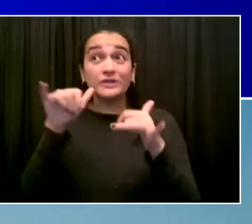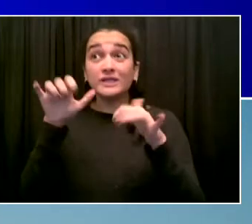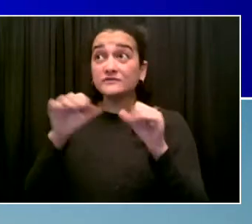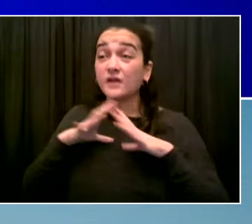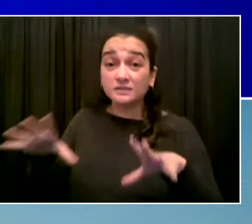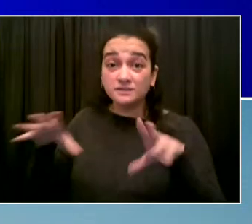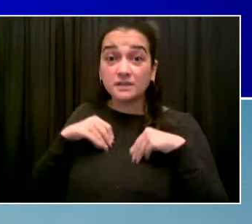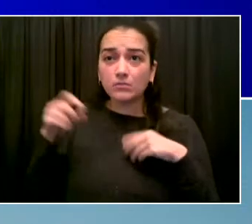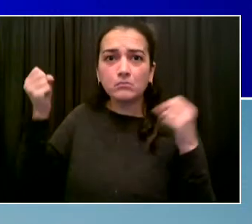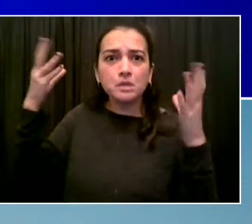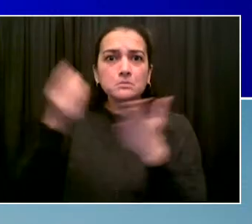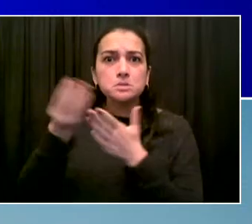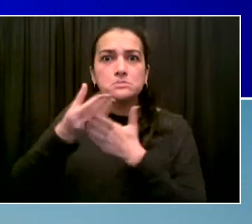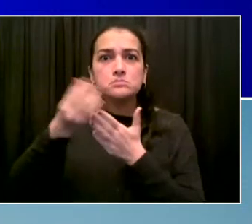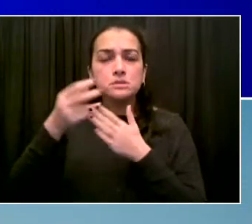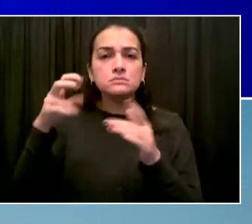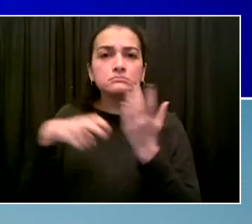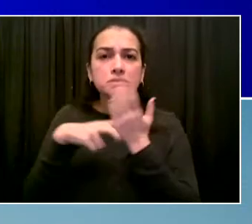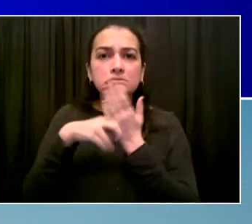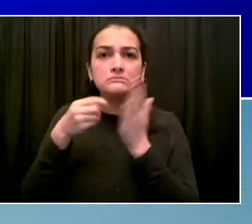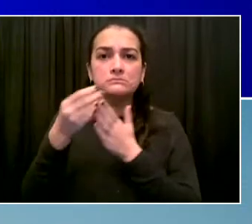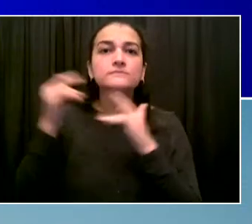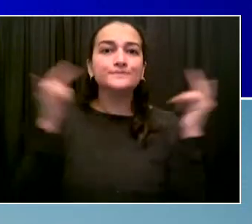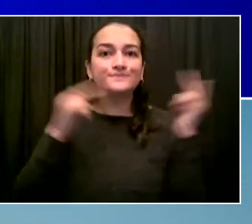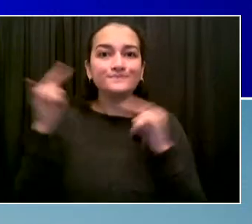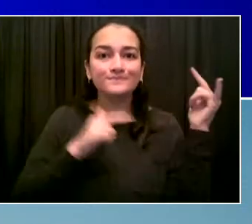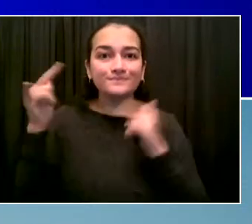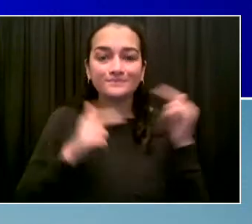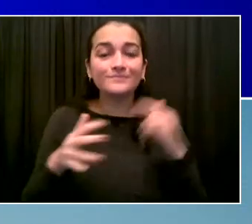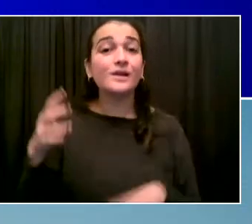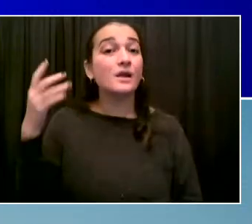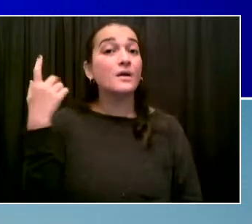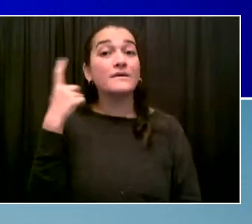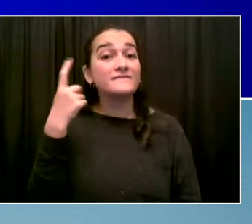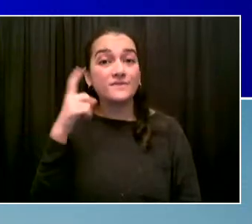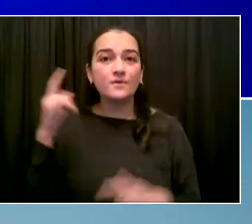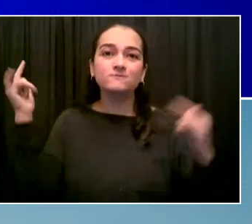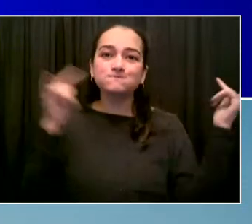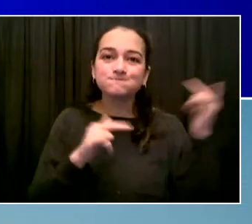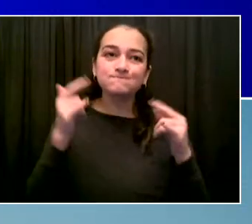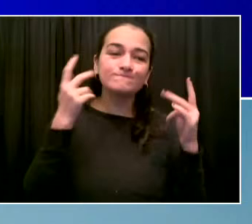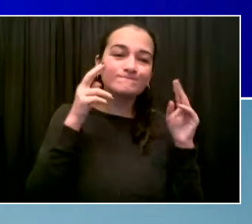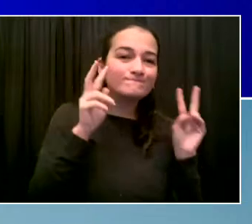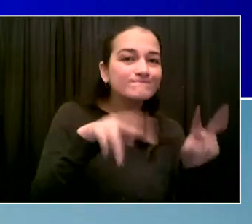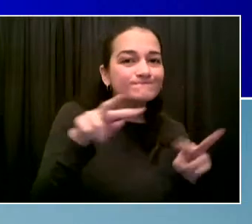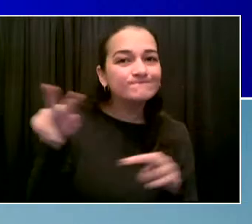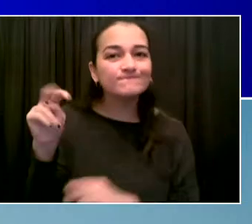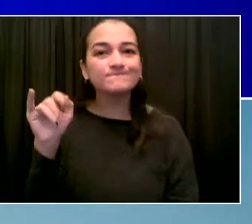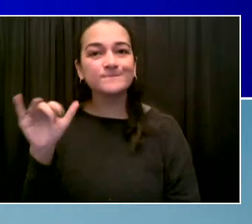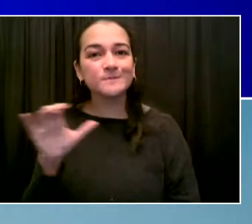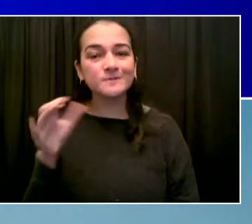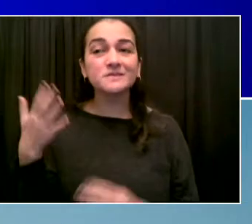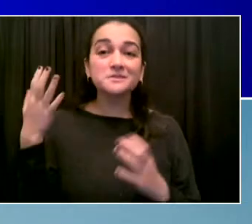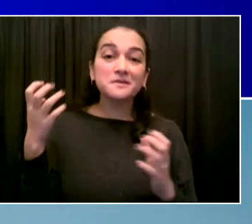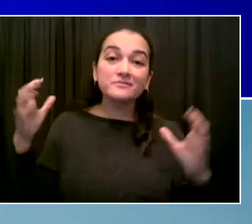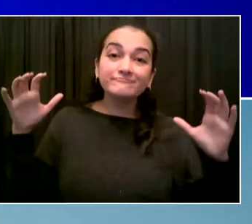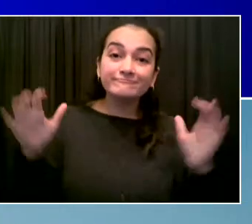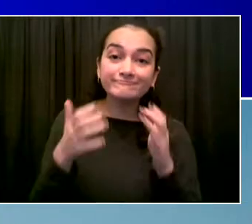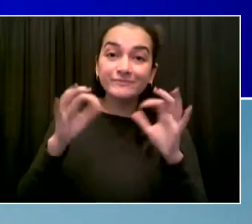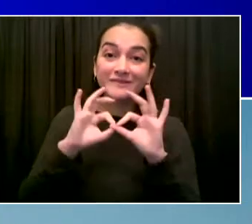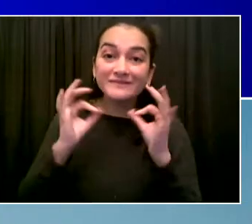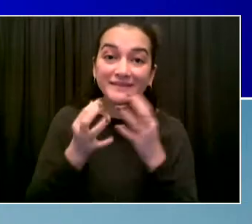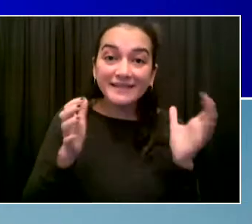the missing links in our economic recovery, finally, we're seeing it happen. What are we seeing already? Hotel bookings are going